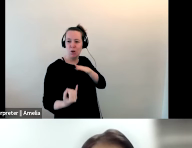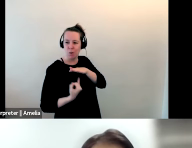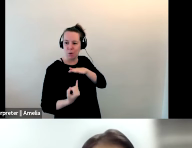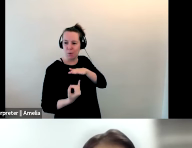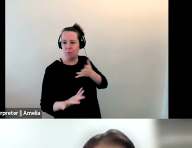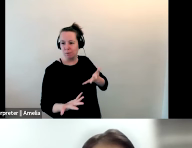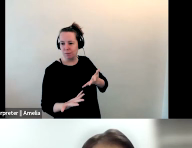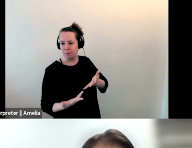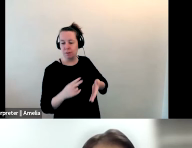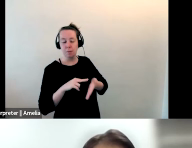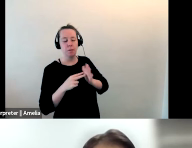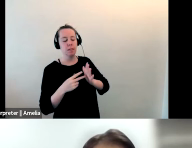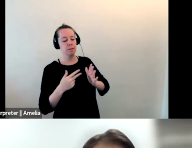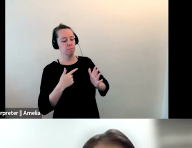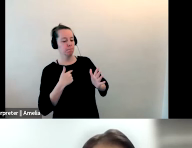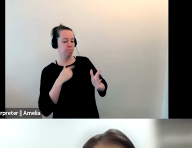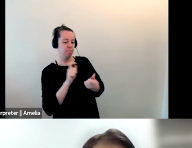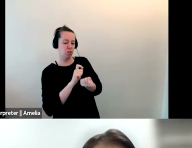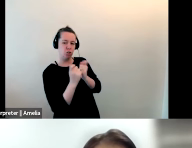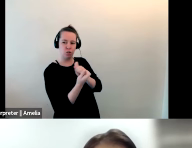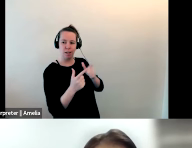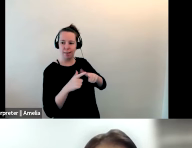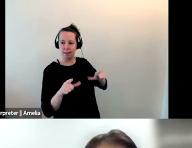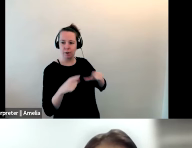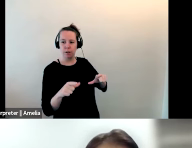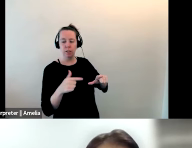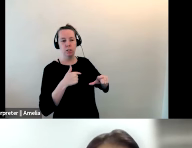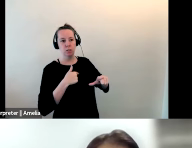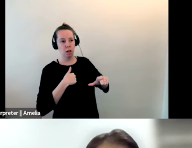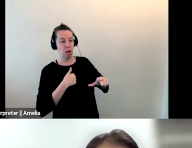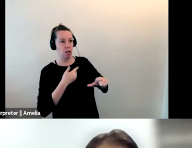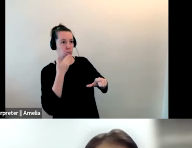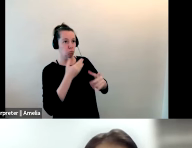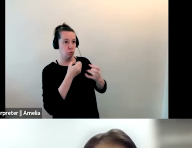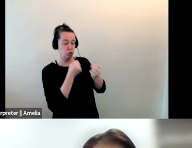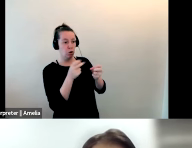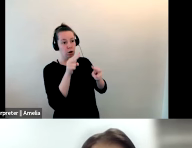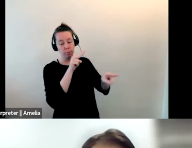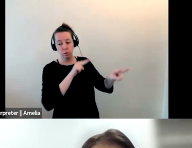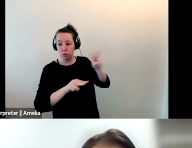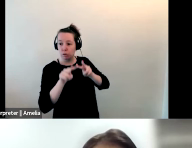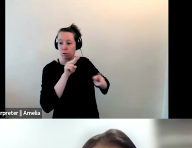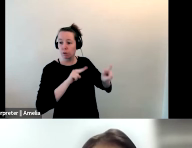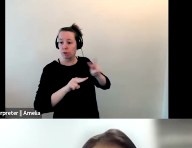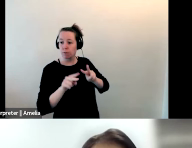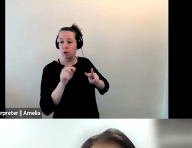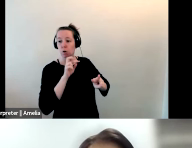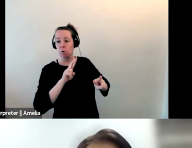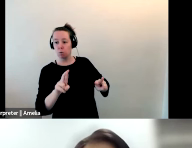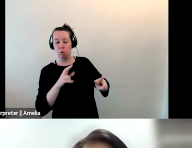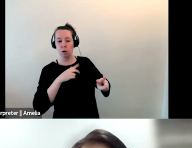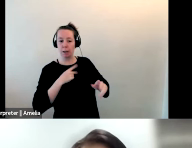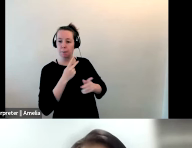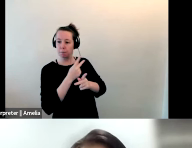I'm measured, or I'm very, I observe well. So we're using language that doesn't typecast